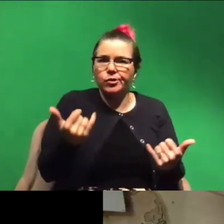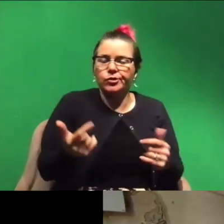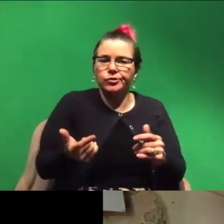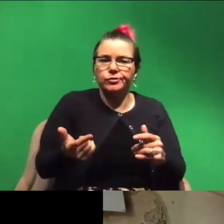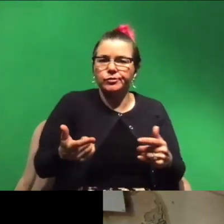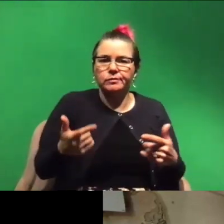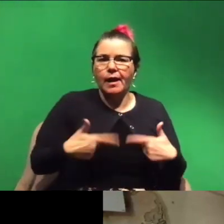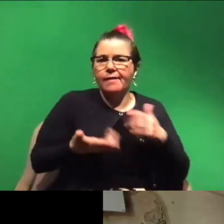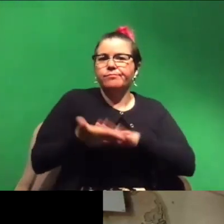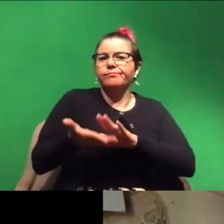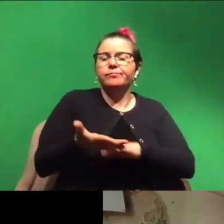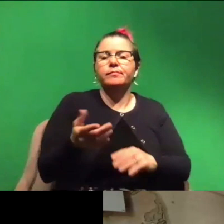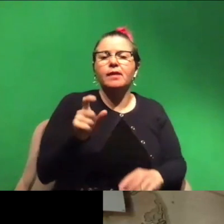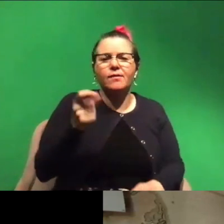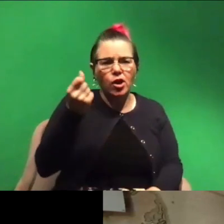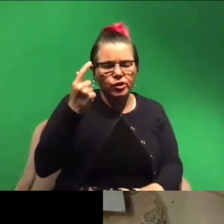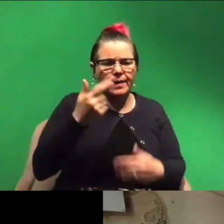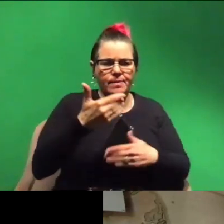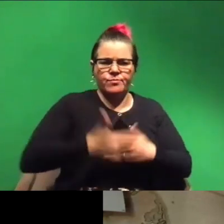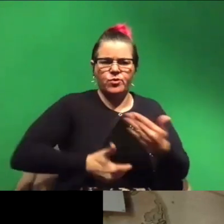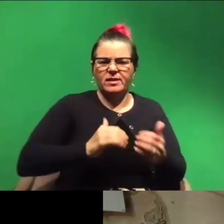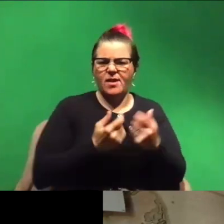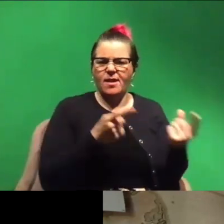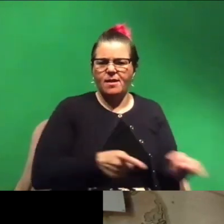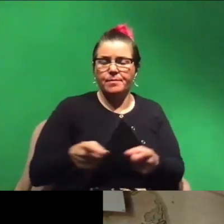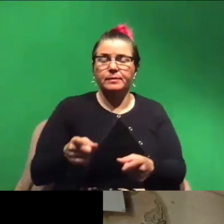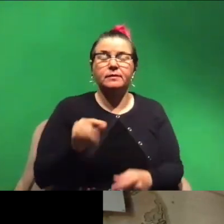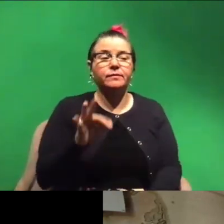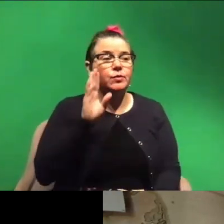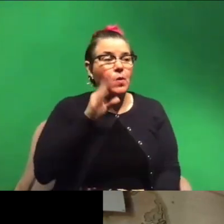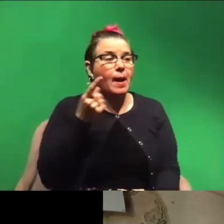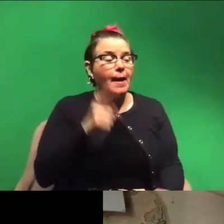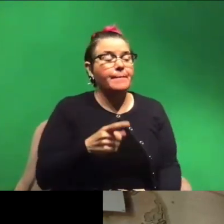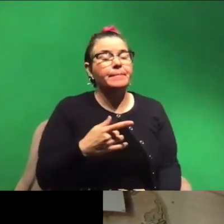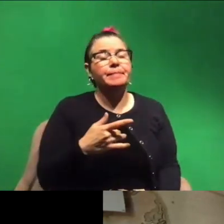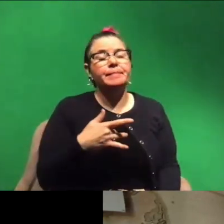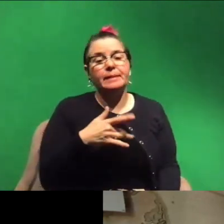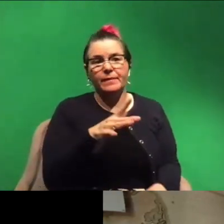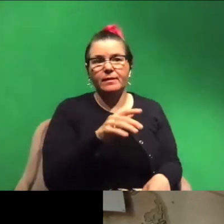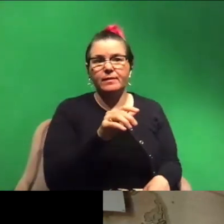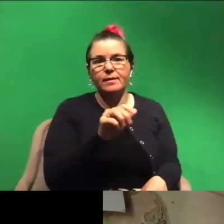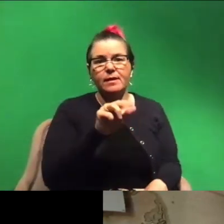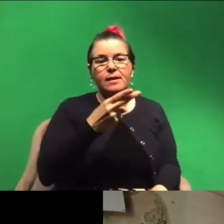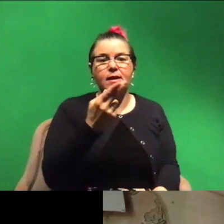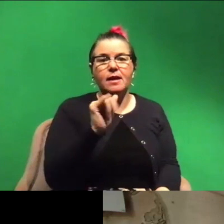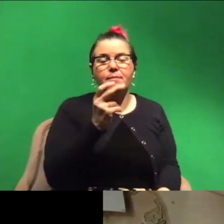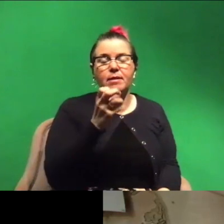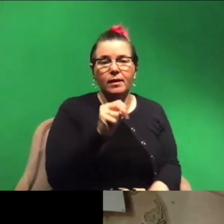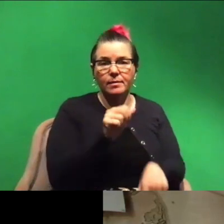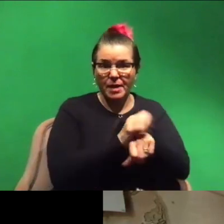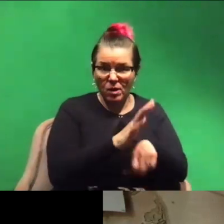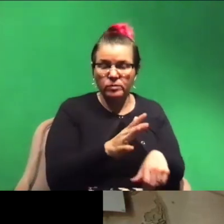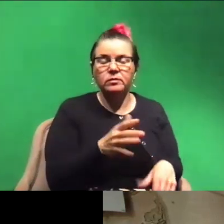you'd need to understand how these processes happen. And if you know that they happen in a place like the Himalayas, then you could look